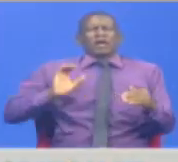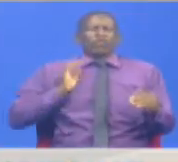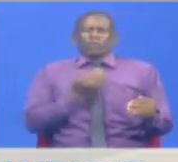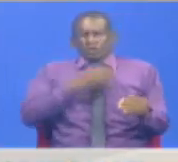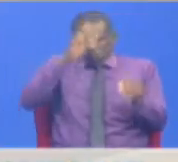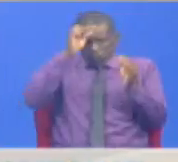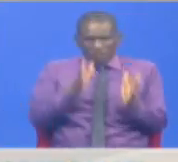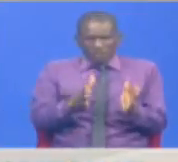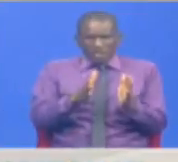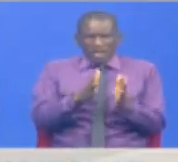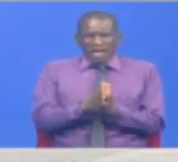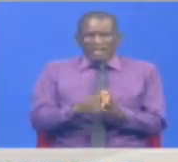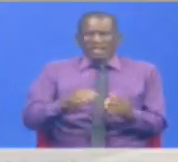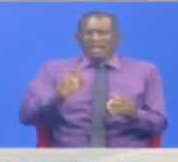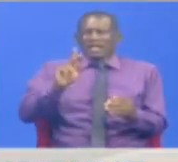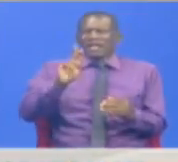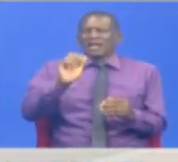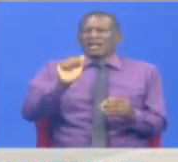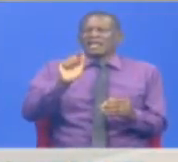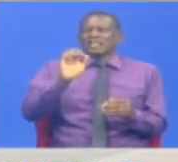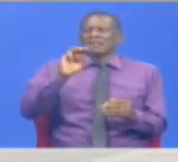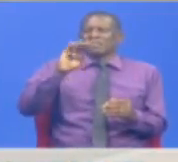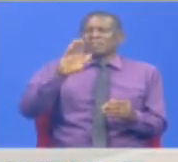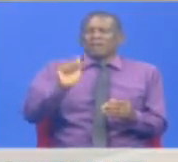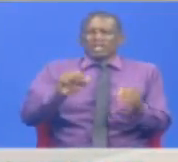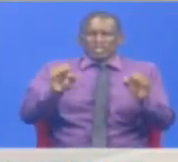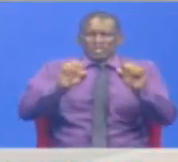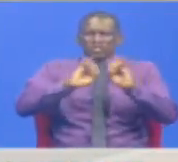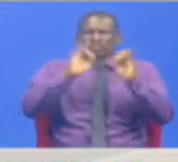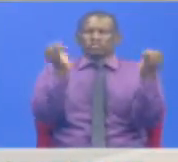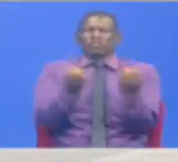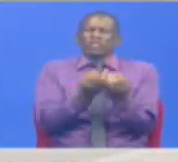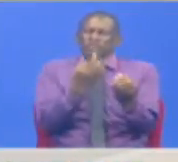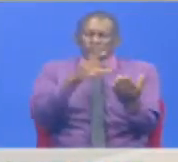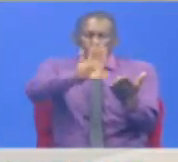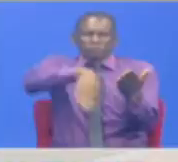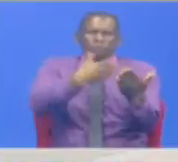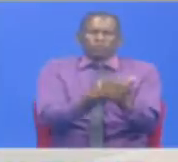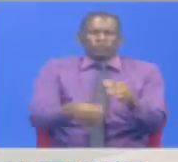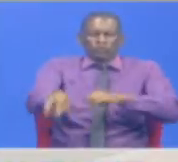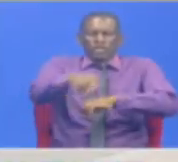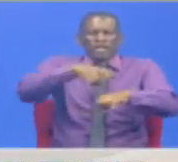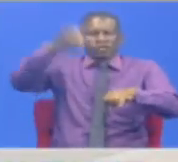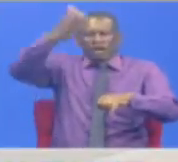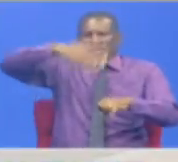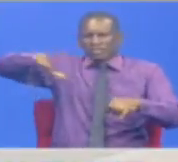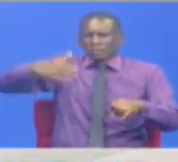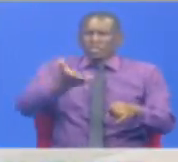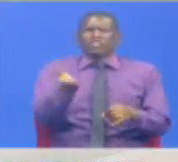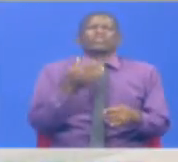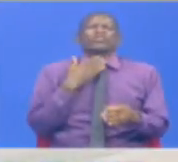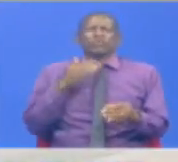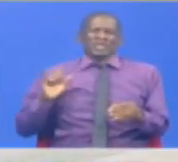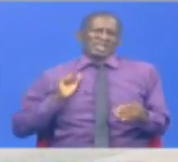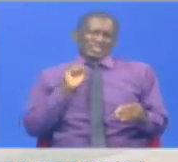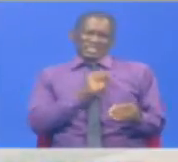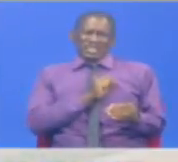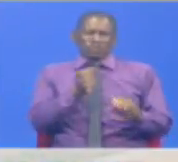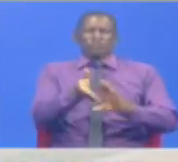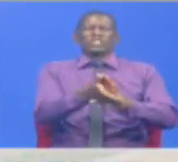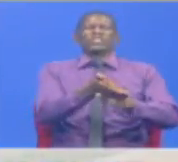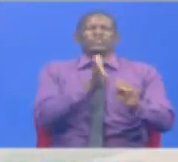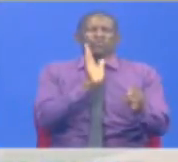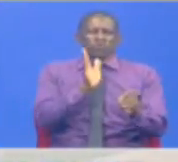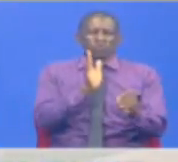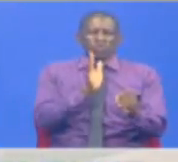oppose. If you look at the proposals which came from the National Assembly, they wanted the Senate to withdraw